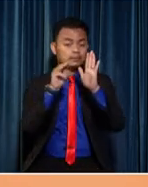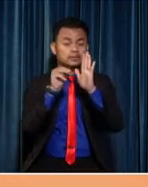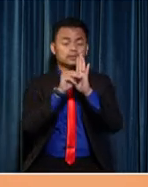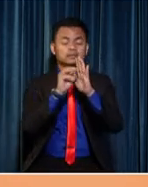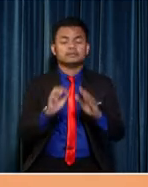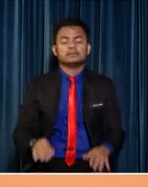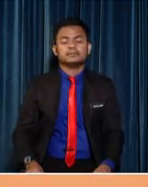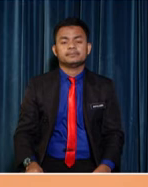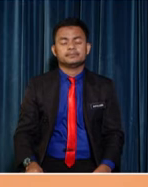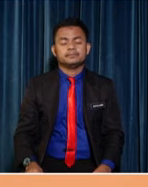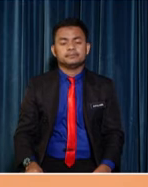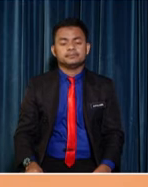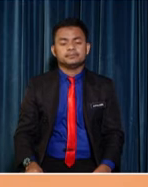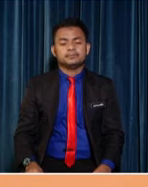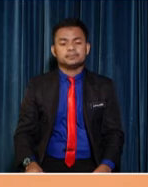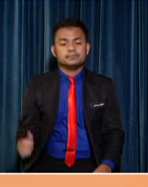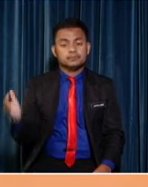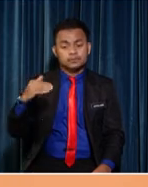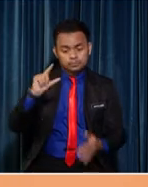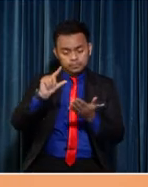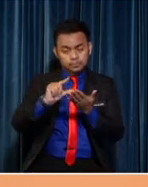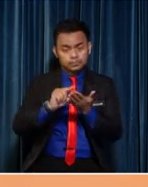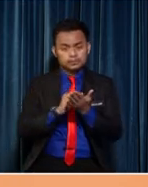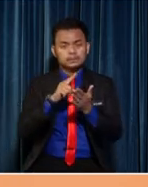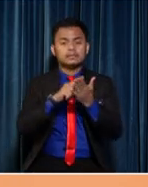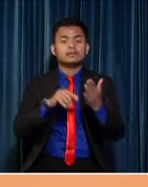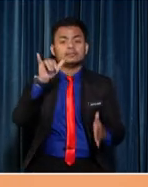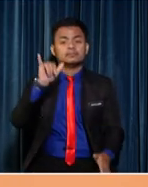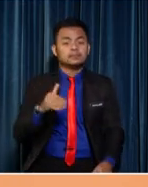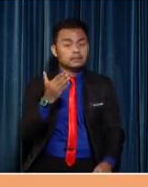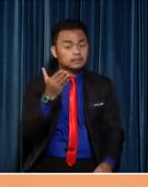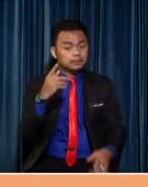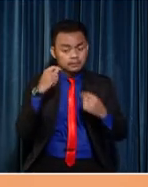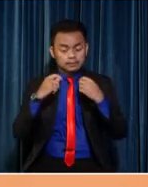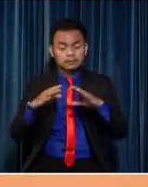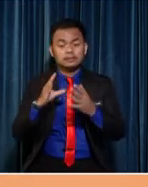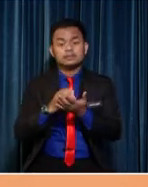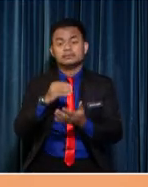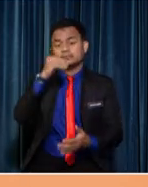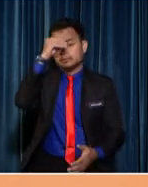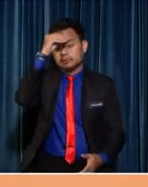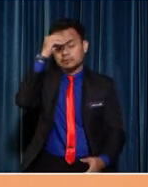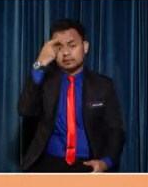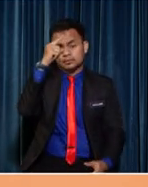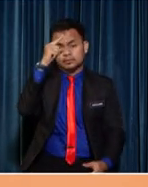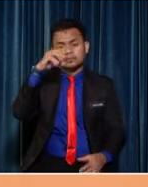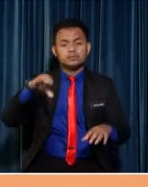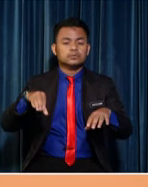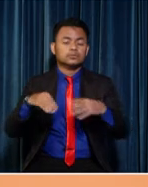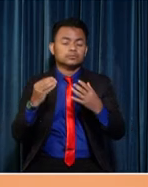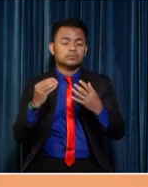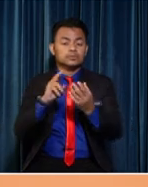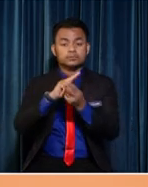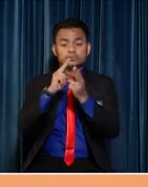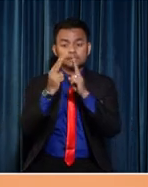centimeters. Let's apply what you have learned to do the following